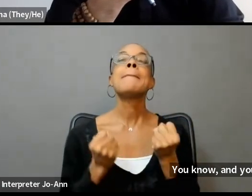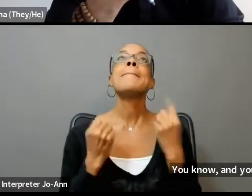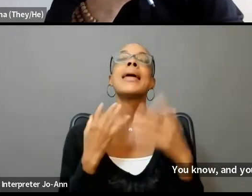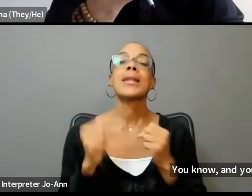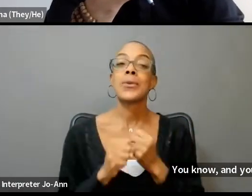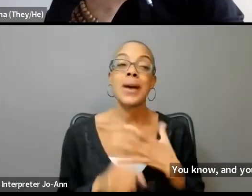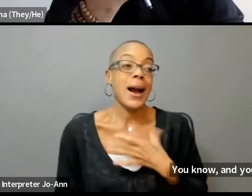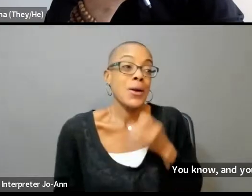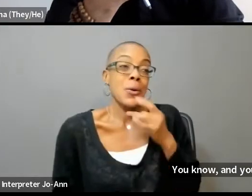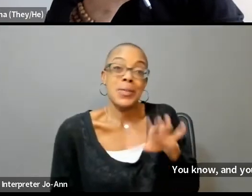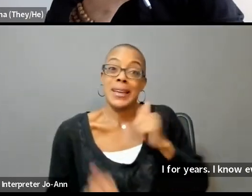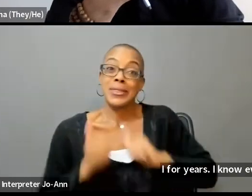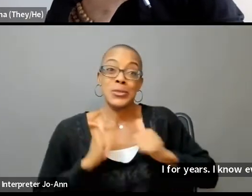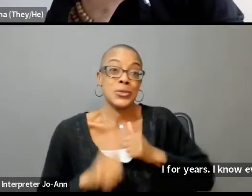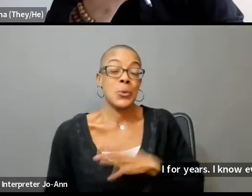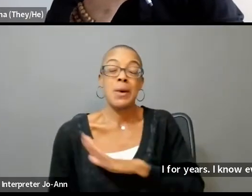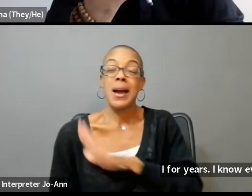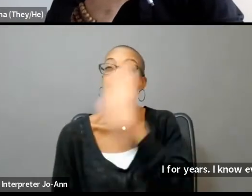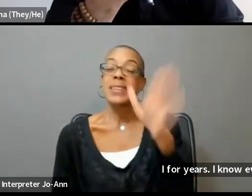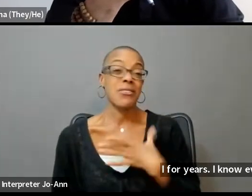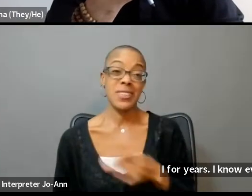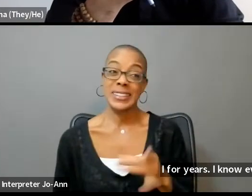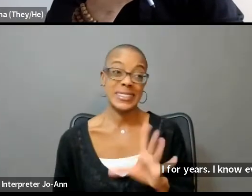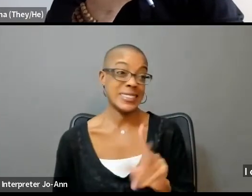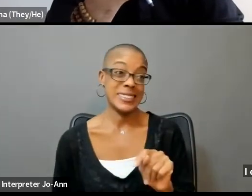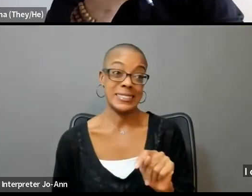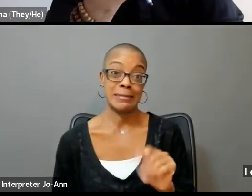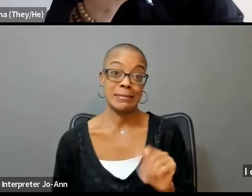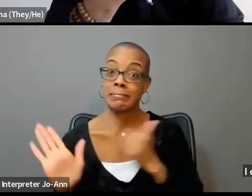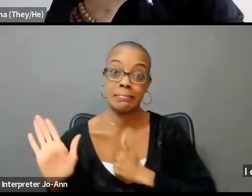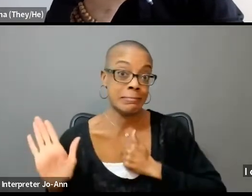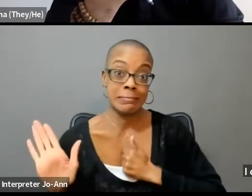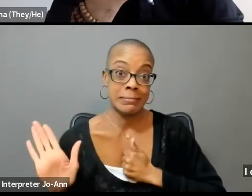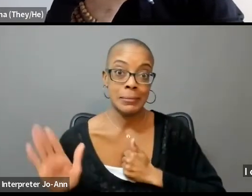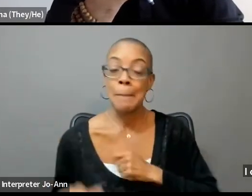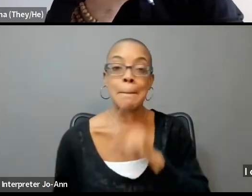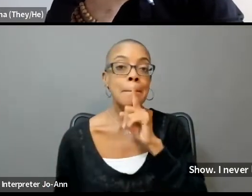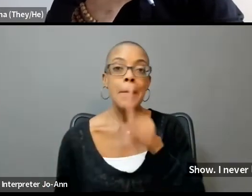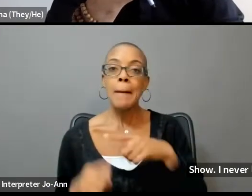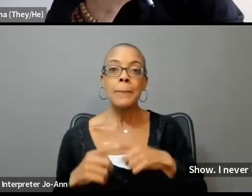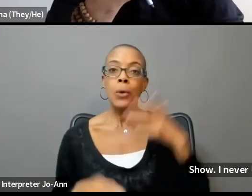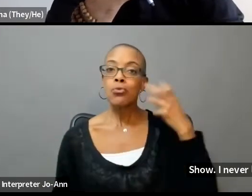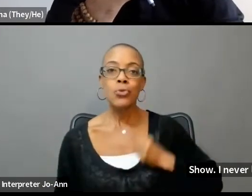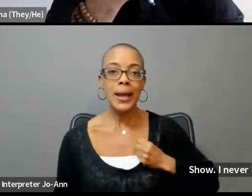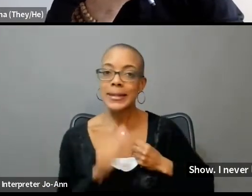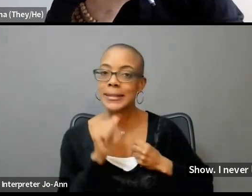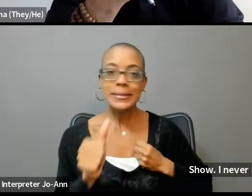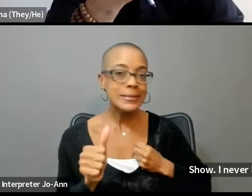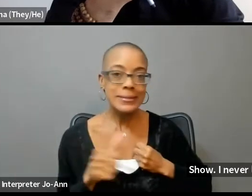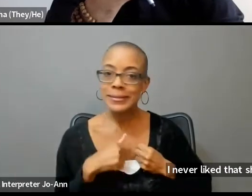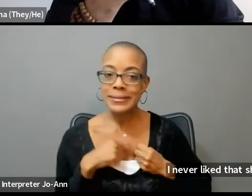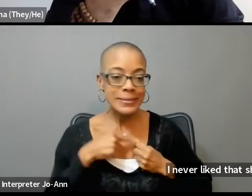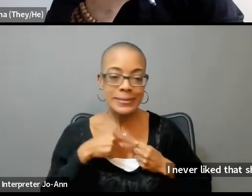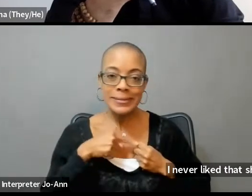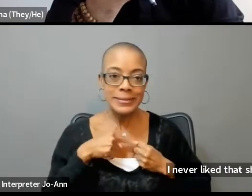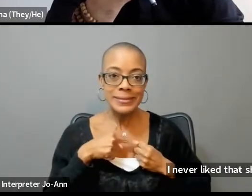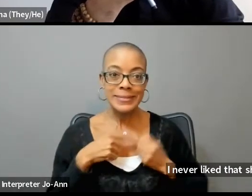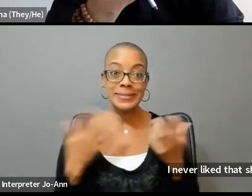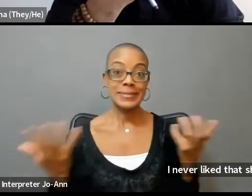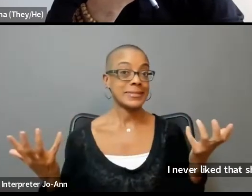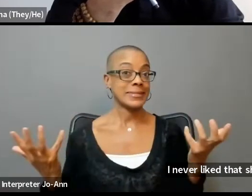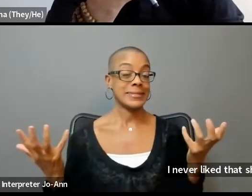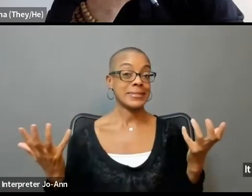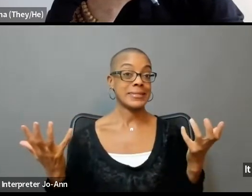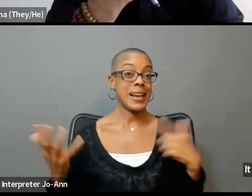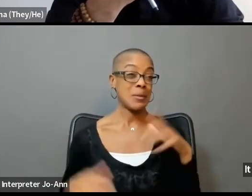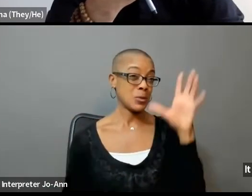show. I never liked that show because it's not about drag. It is, I'm assuming